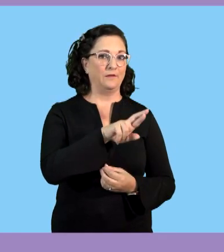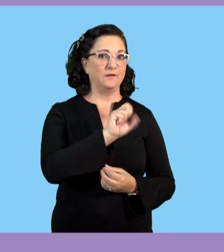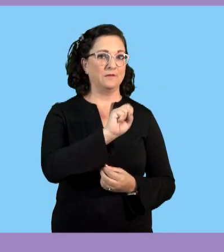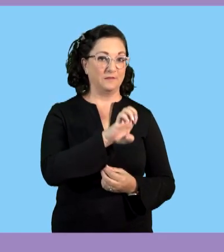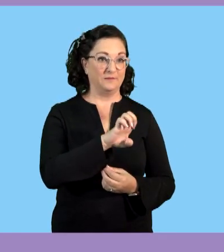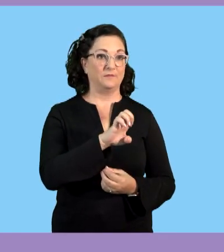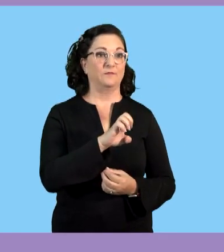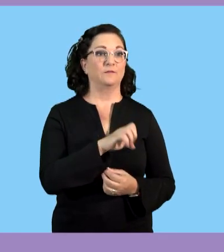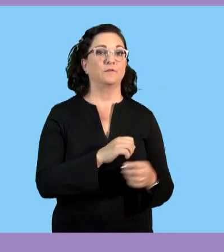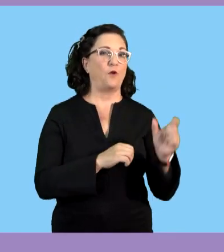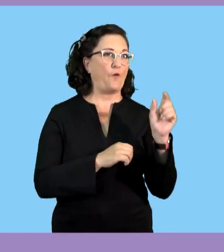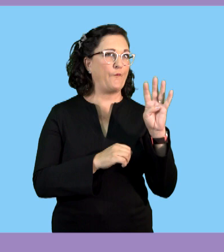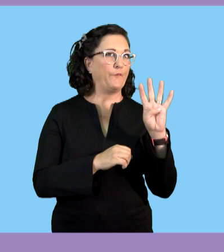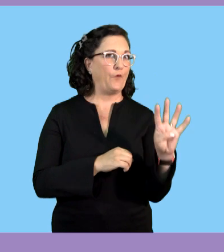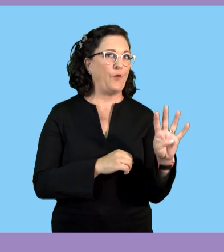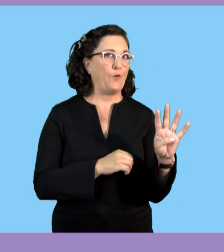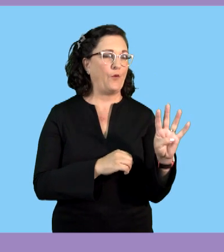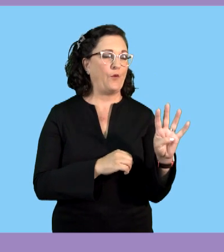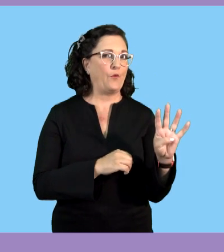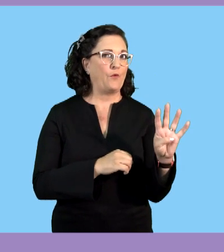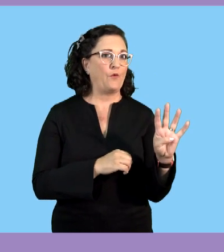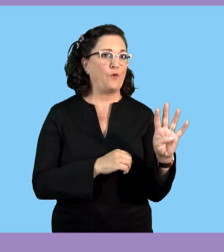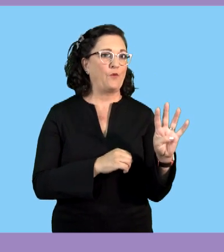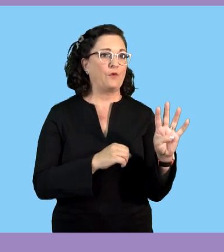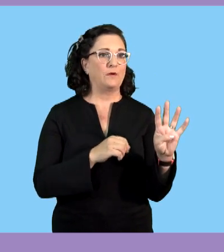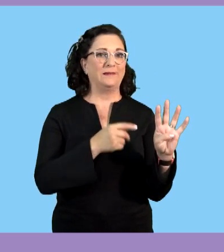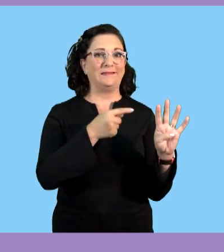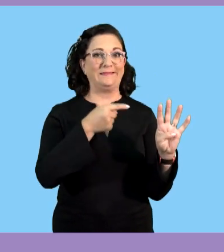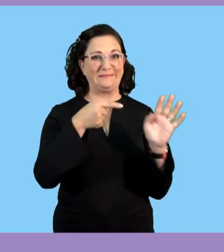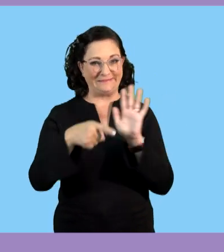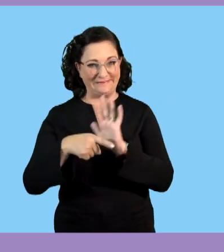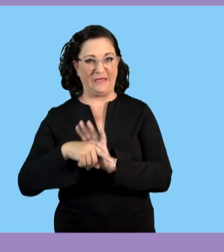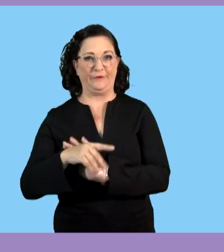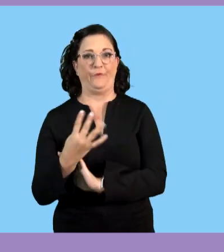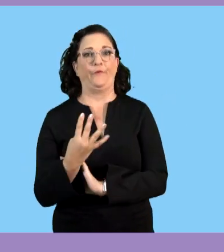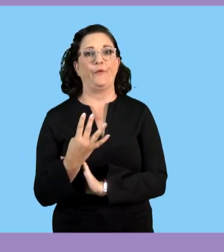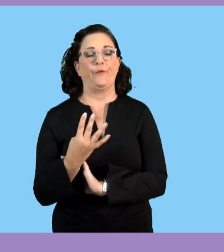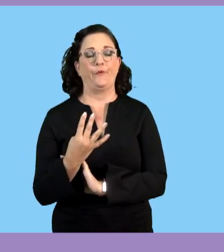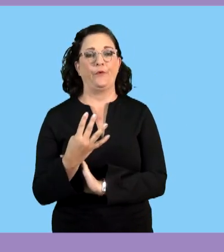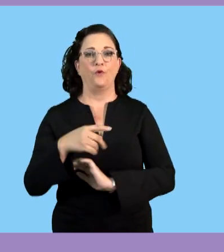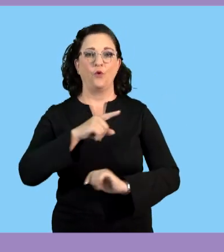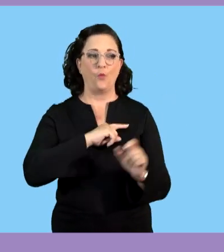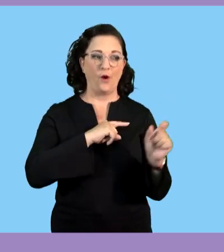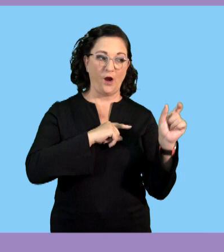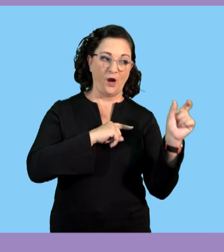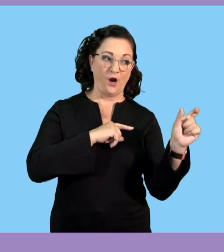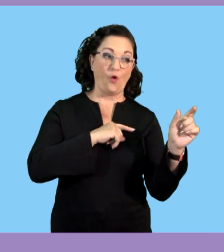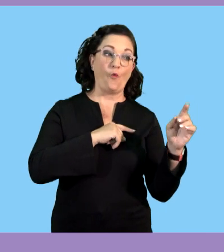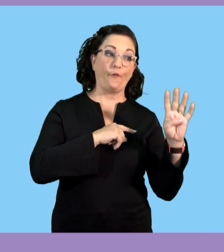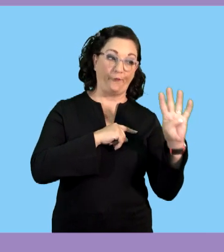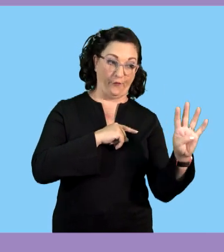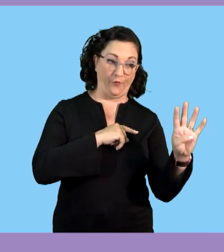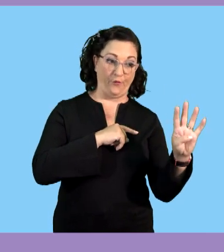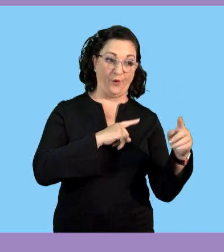the additive inverse of 4 would be negative 4. Why? Because 4